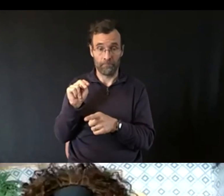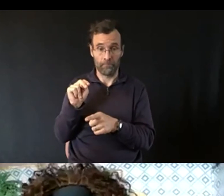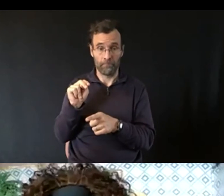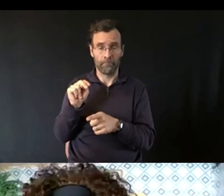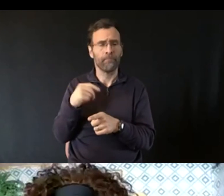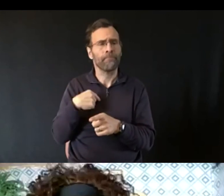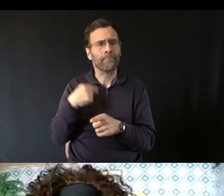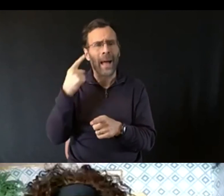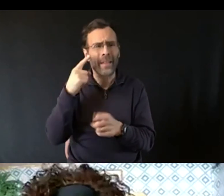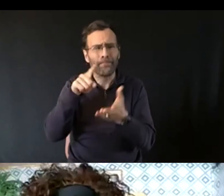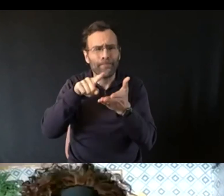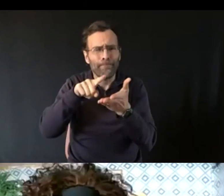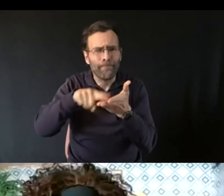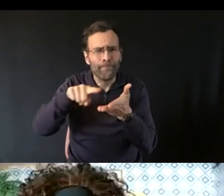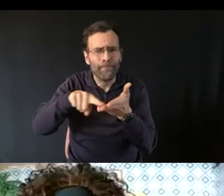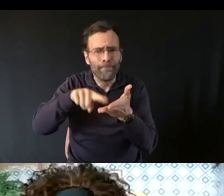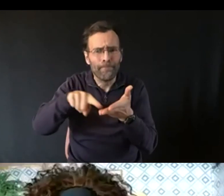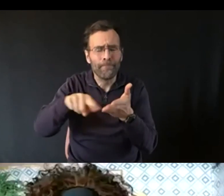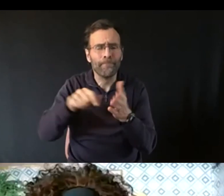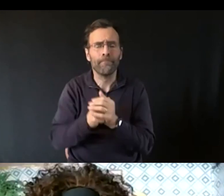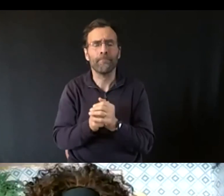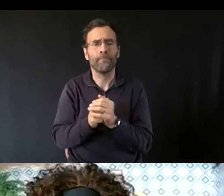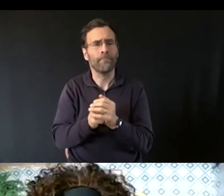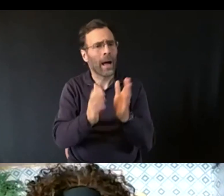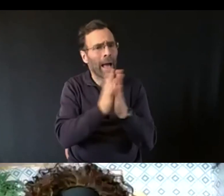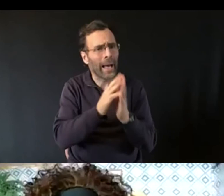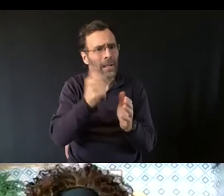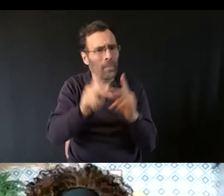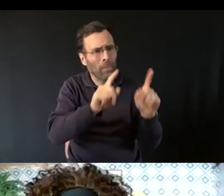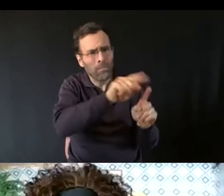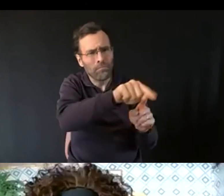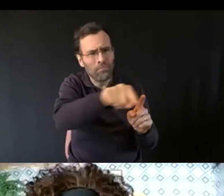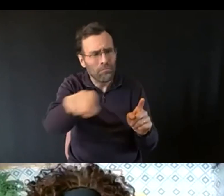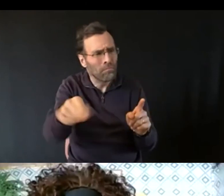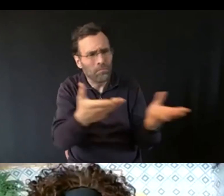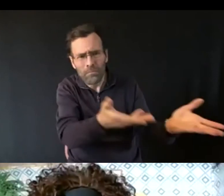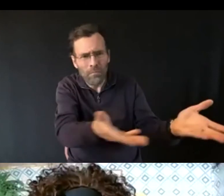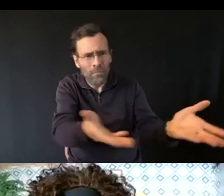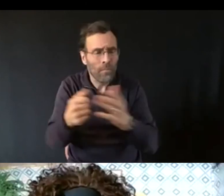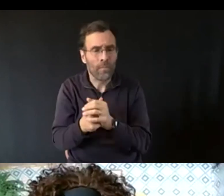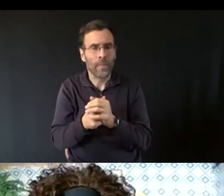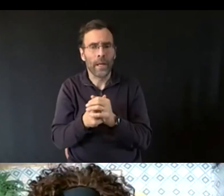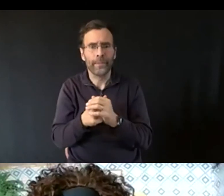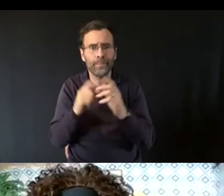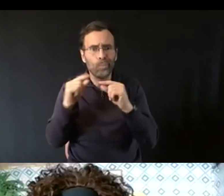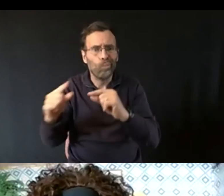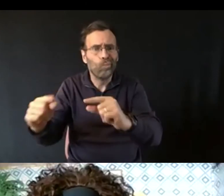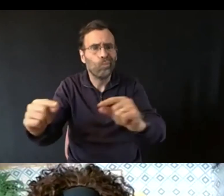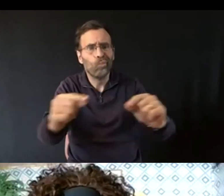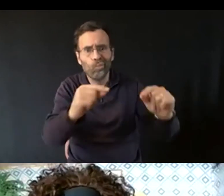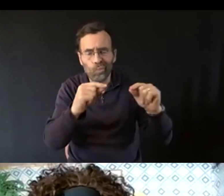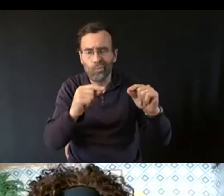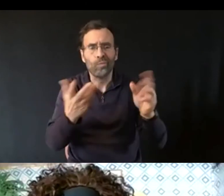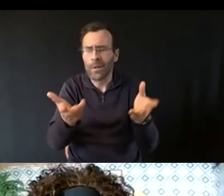doing research and asking other people and, you know, just word of mouth, trying to find